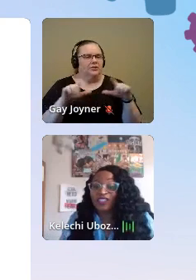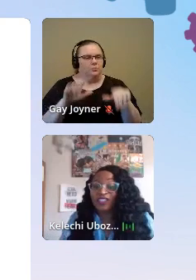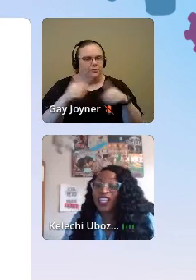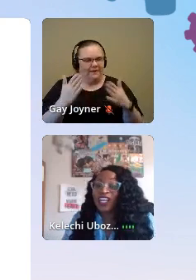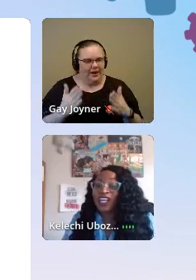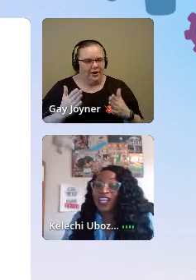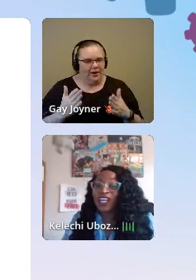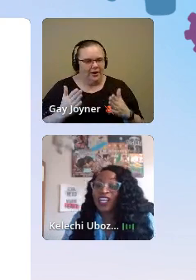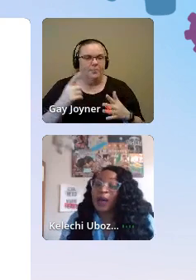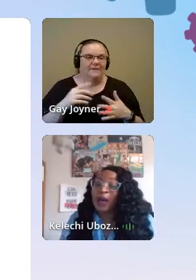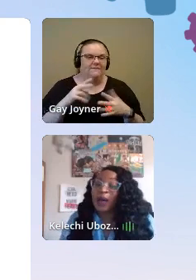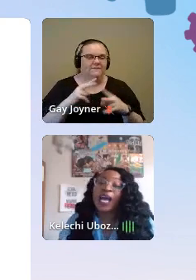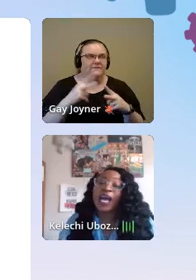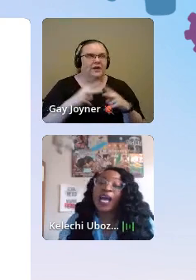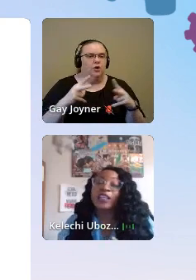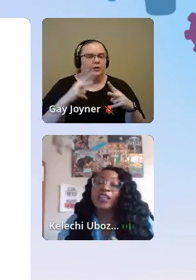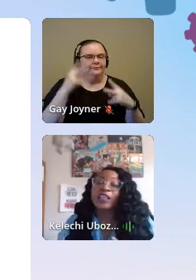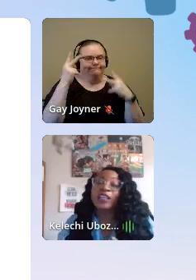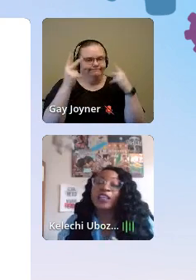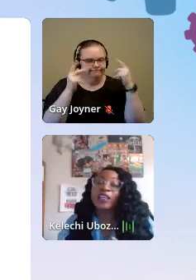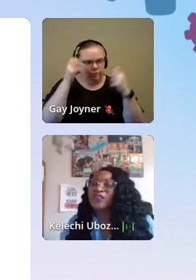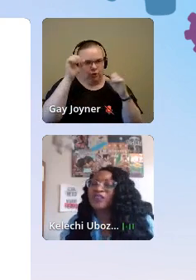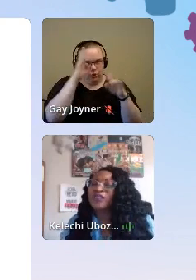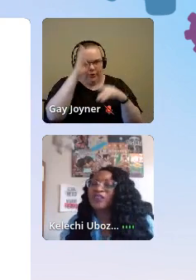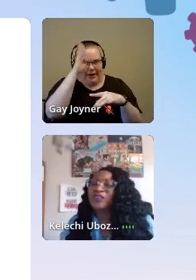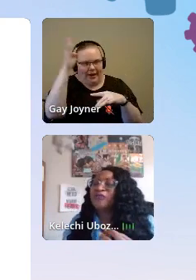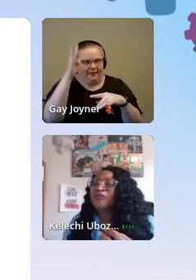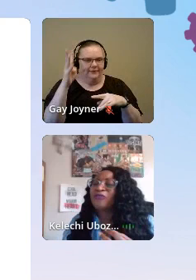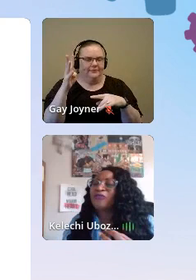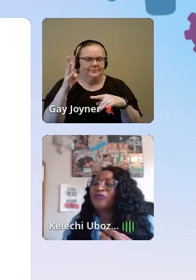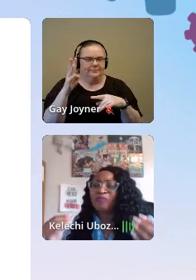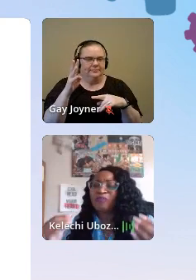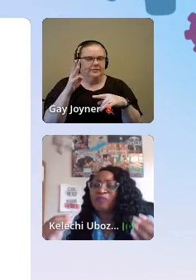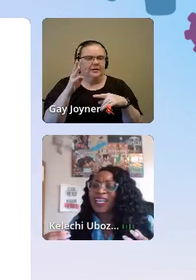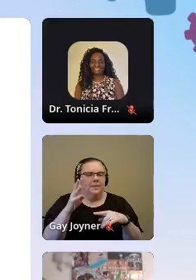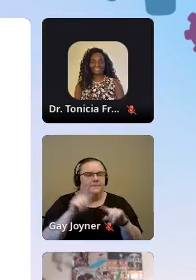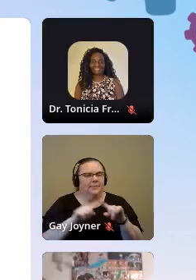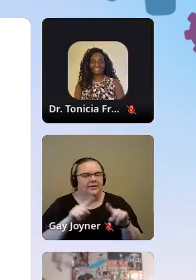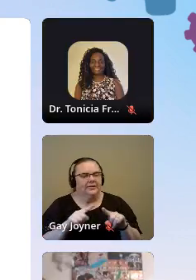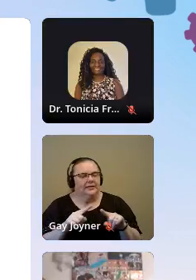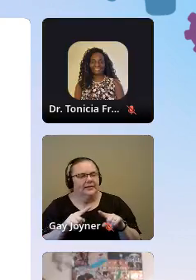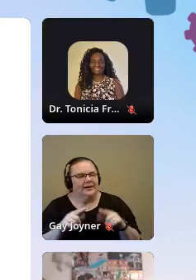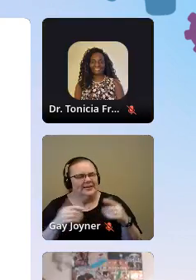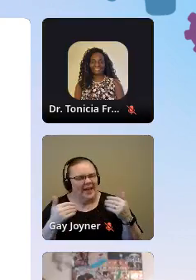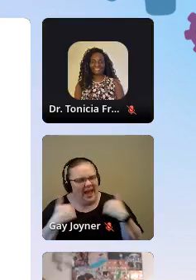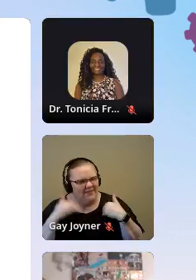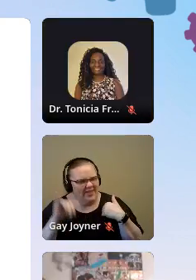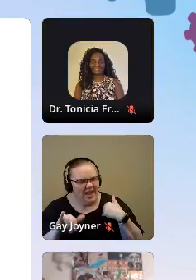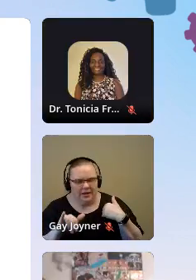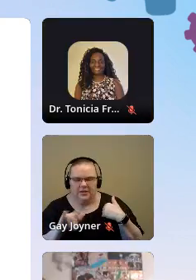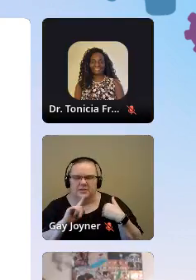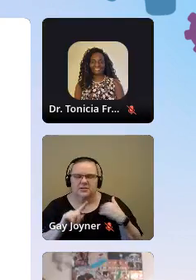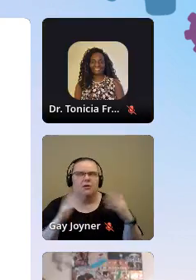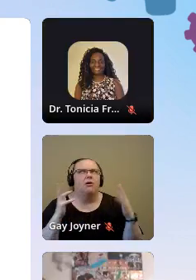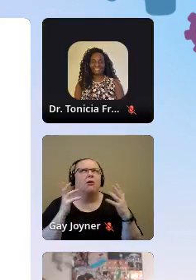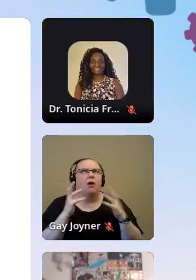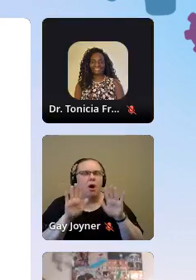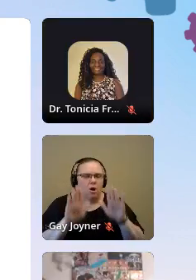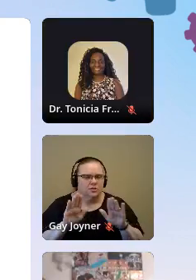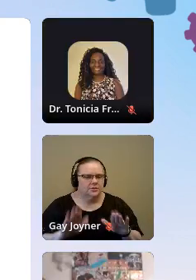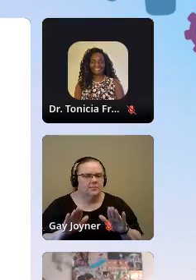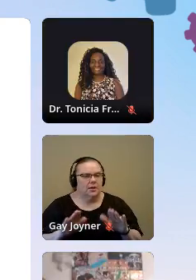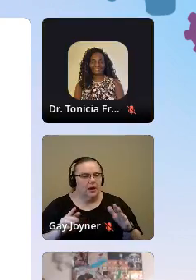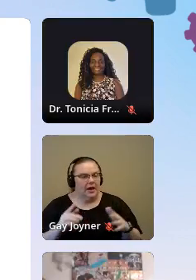their licensure. ID said, having a therapist who isn't afraid to show their humanity isn't afraid to have that conversation around suicide.